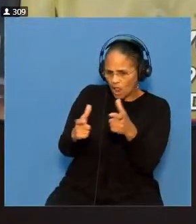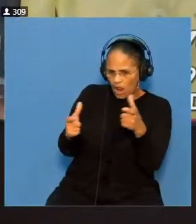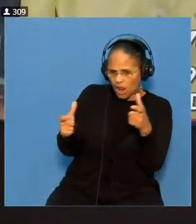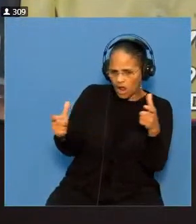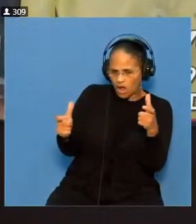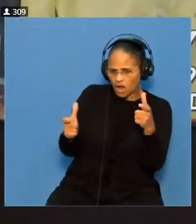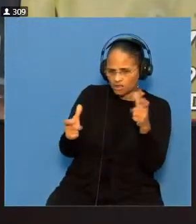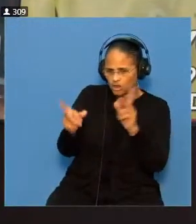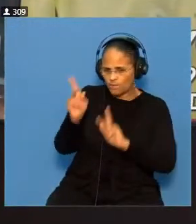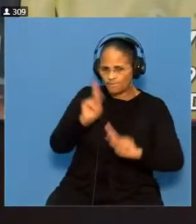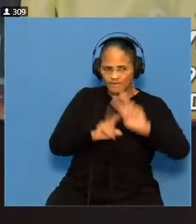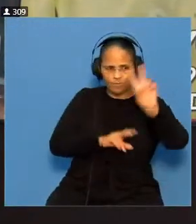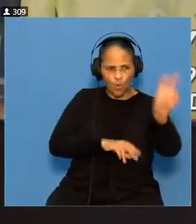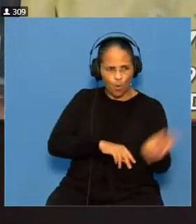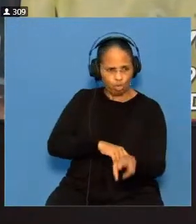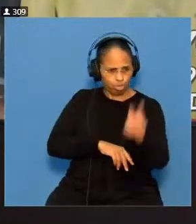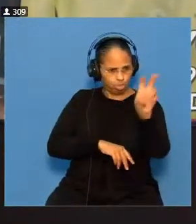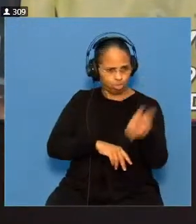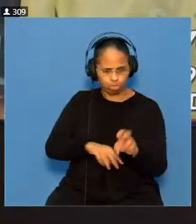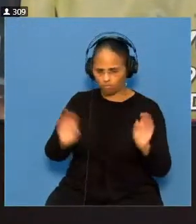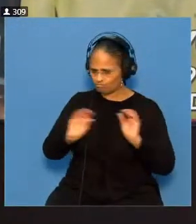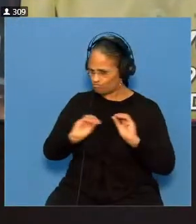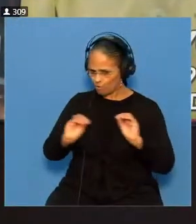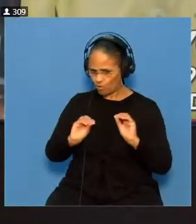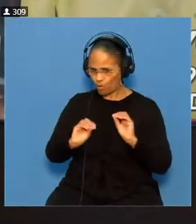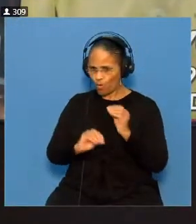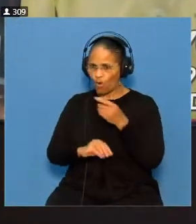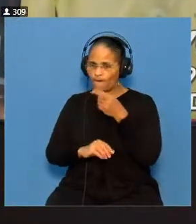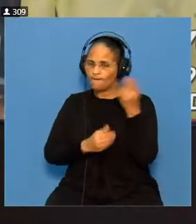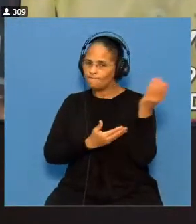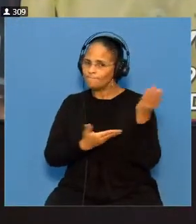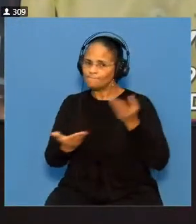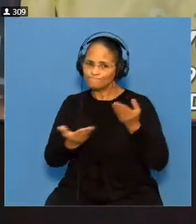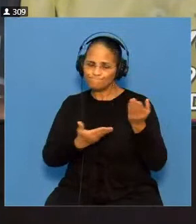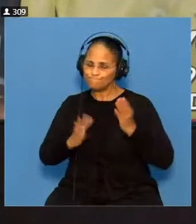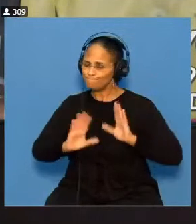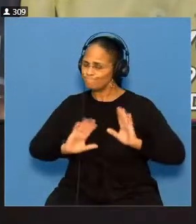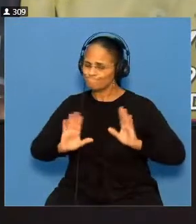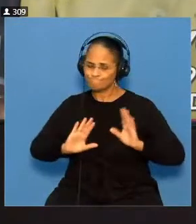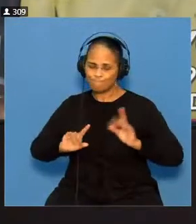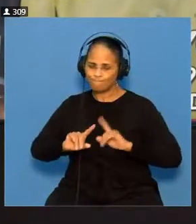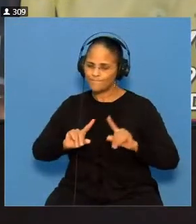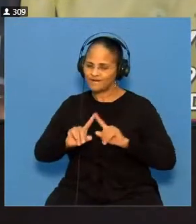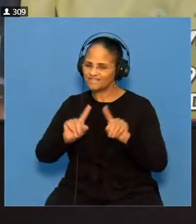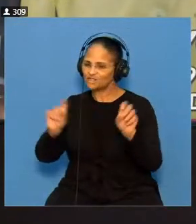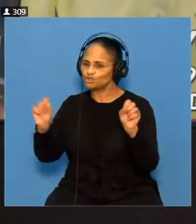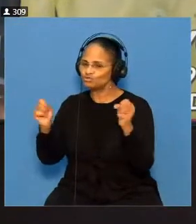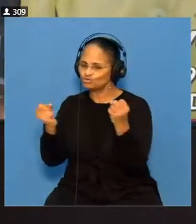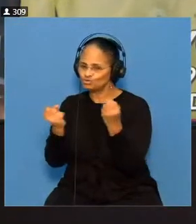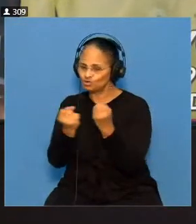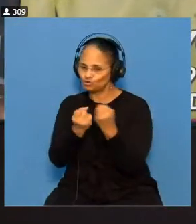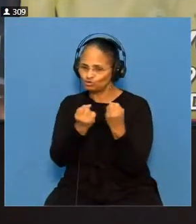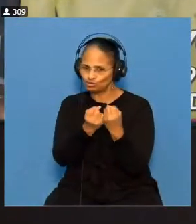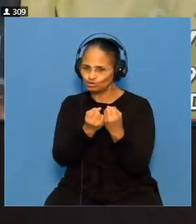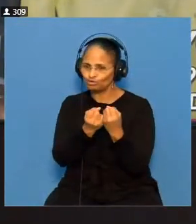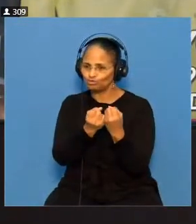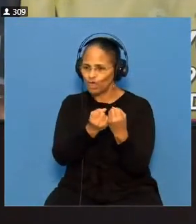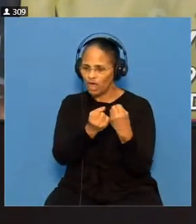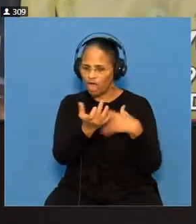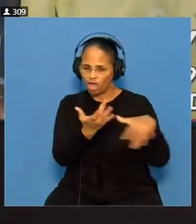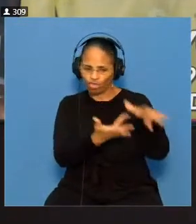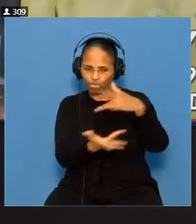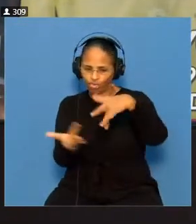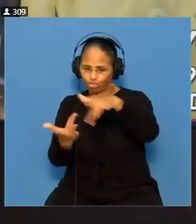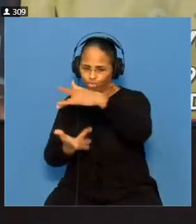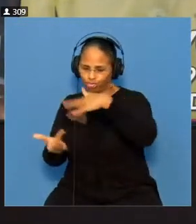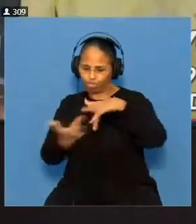persons importing the disease, importing COVID. It was because of unfortunate socialization in avenues and